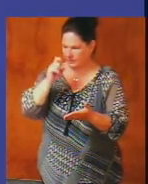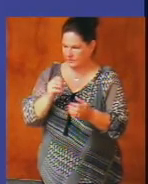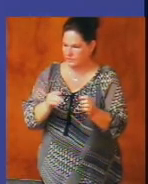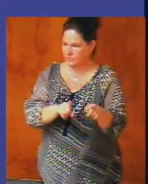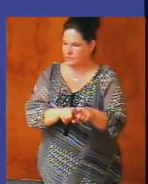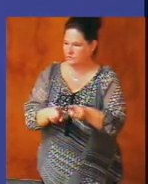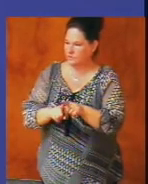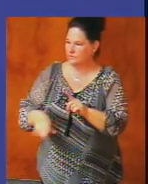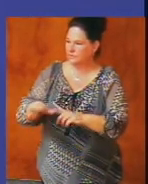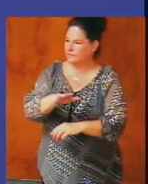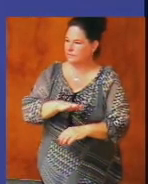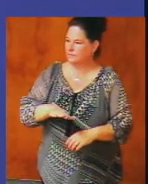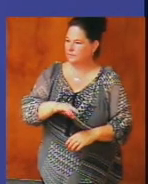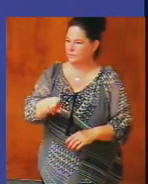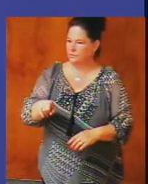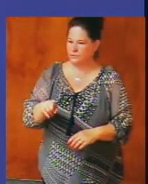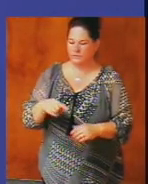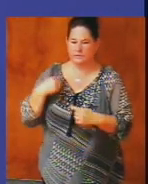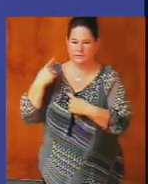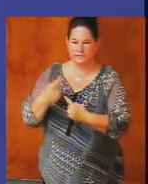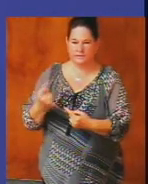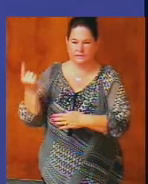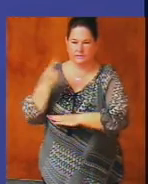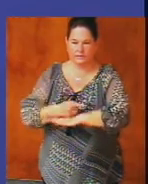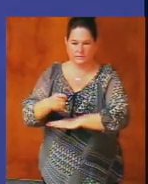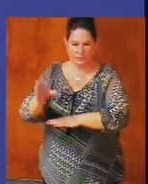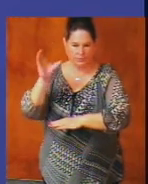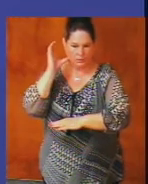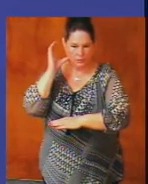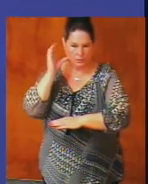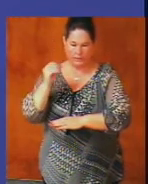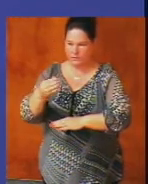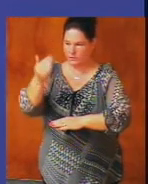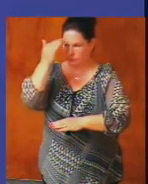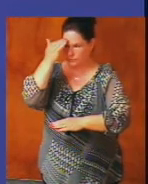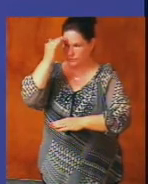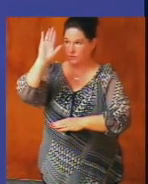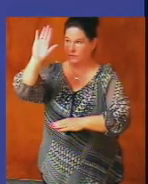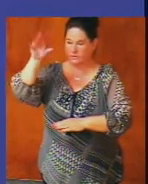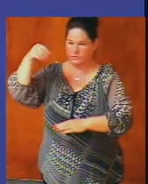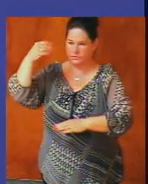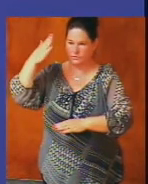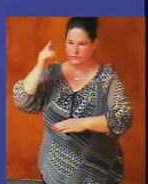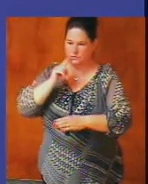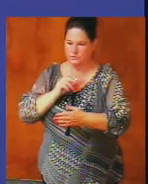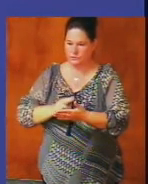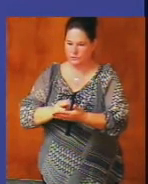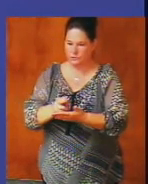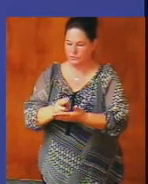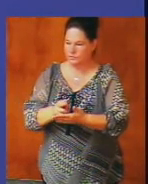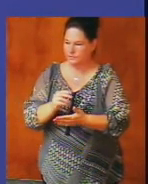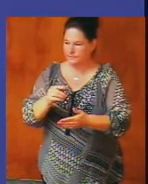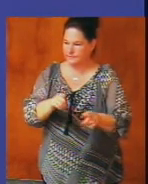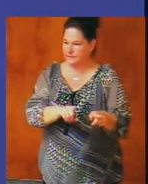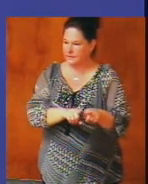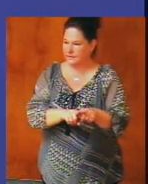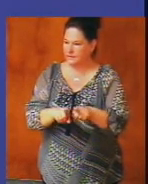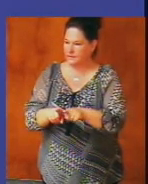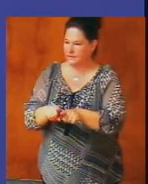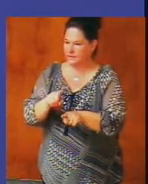you since the day you heard and knew the grace of God in truth, as you